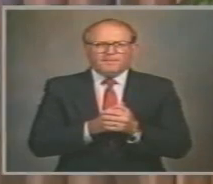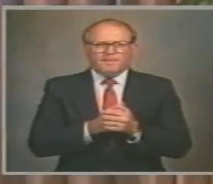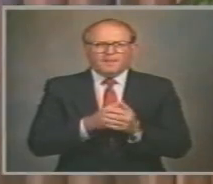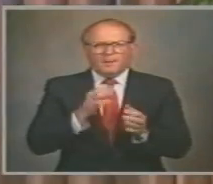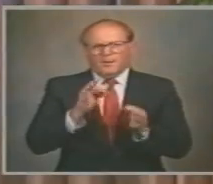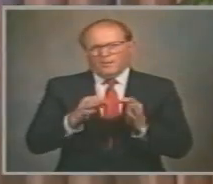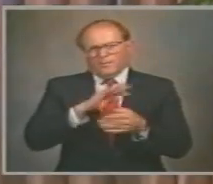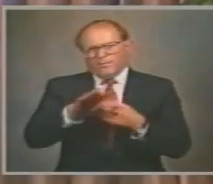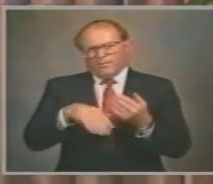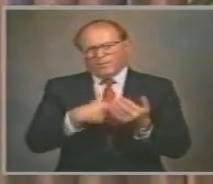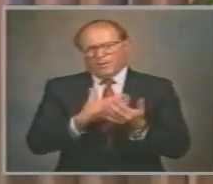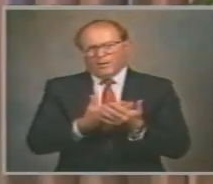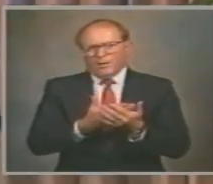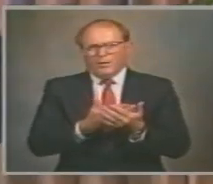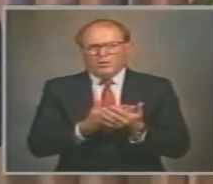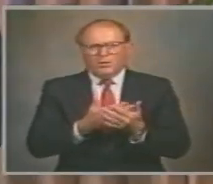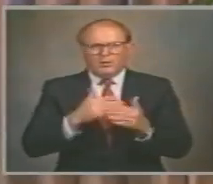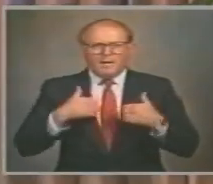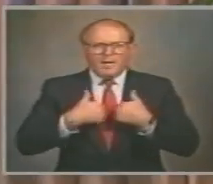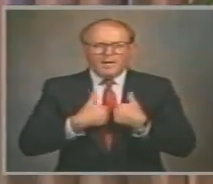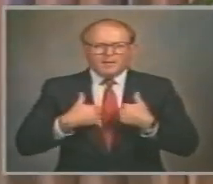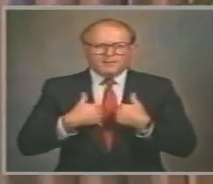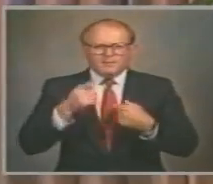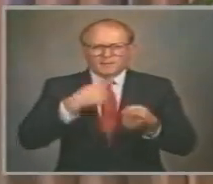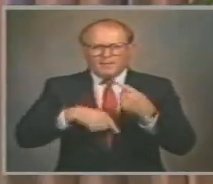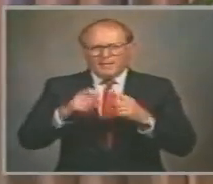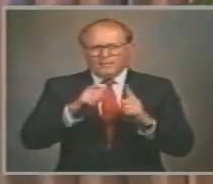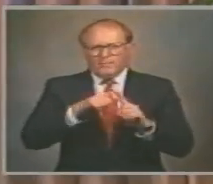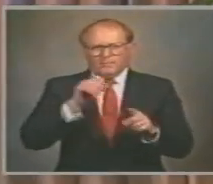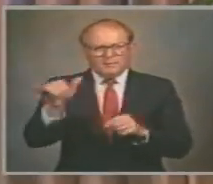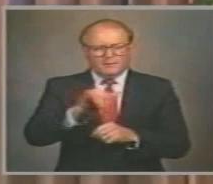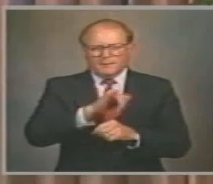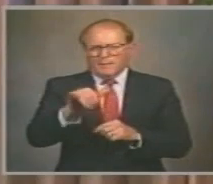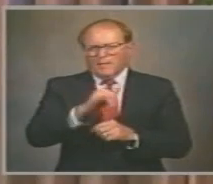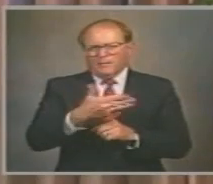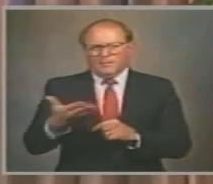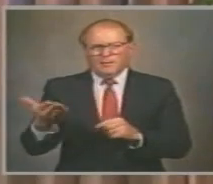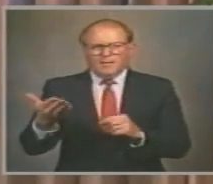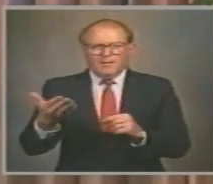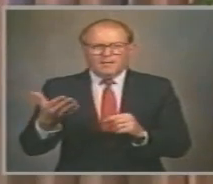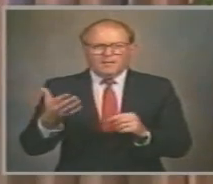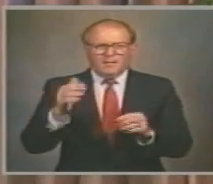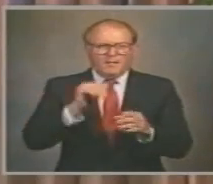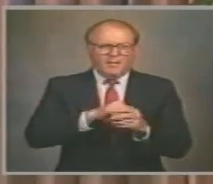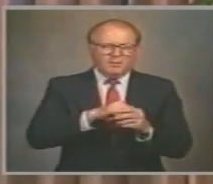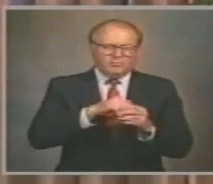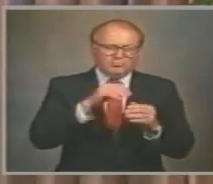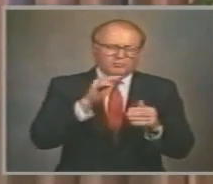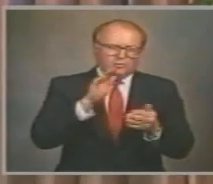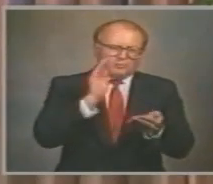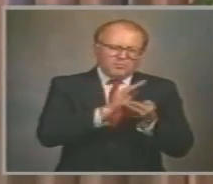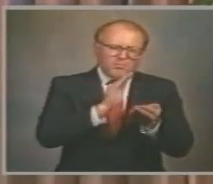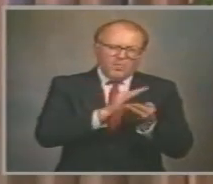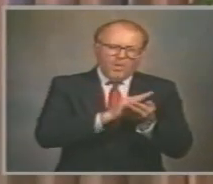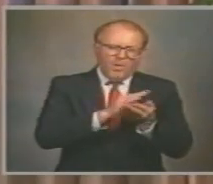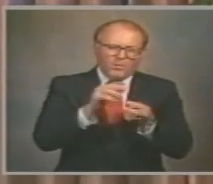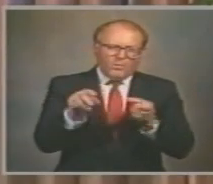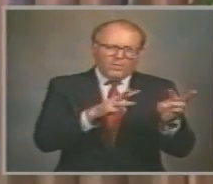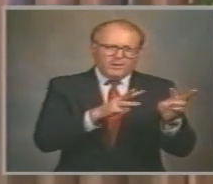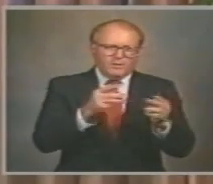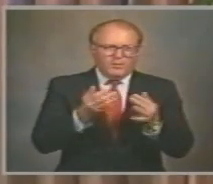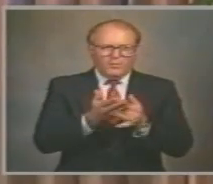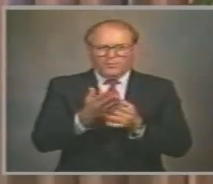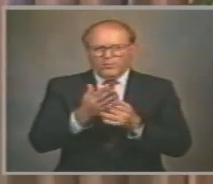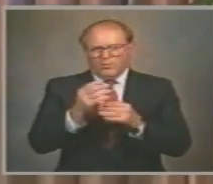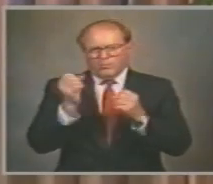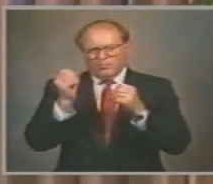If all living species descended from common ancestors in small steps over millions of years,